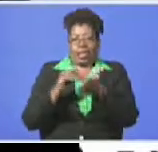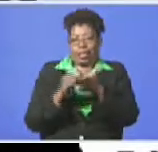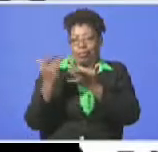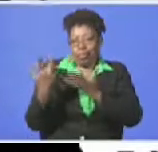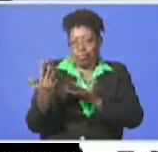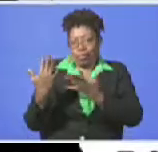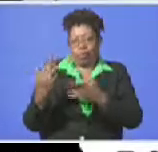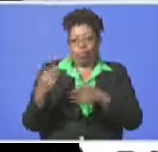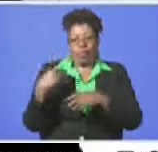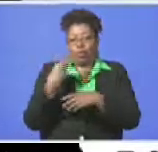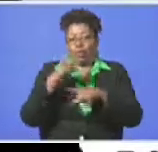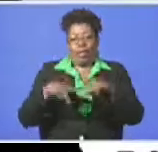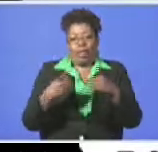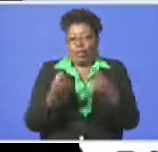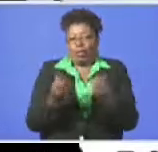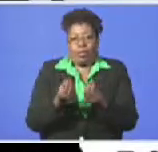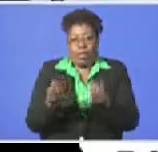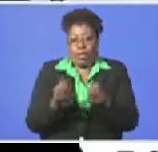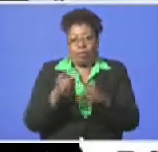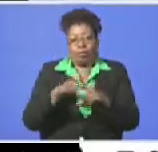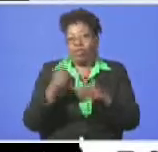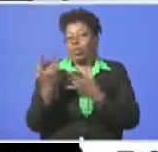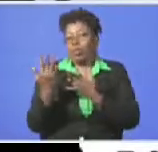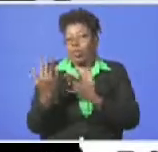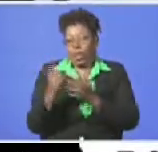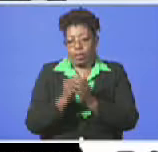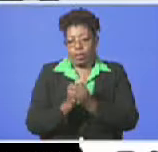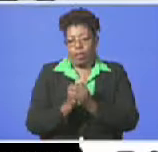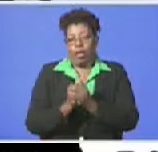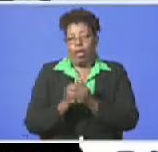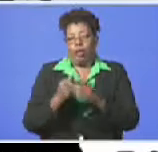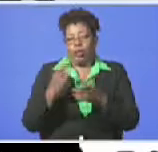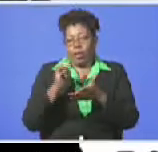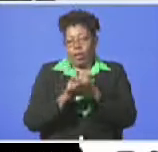can do about that here except wait until that process